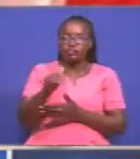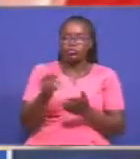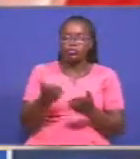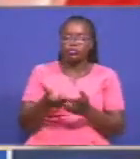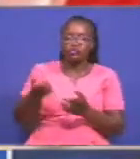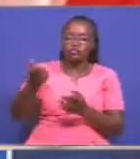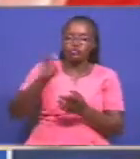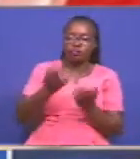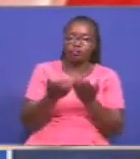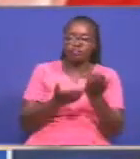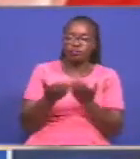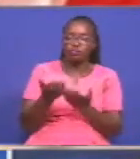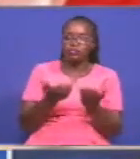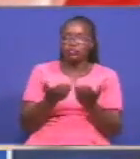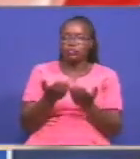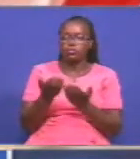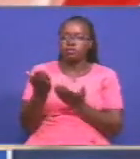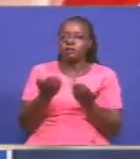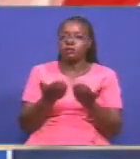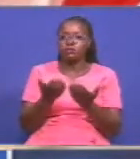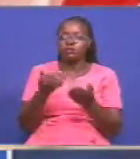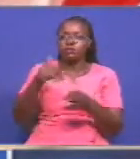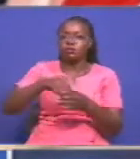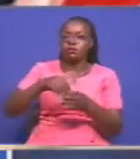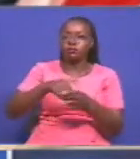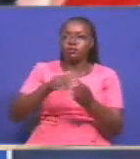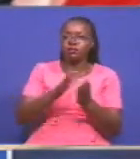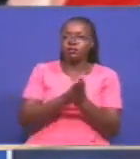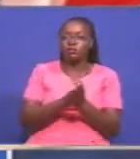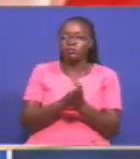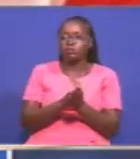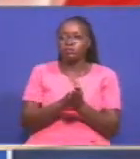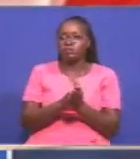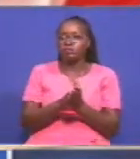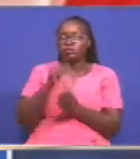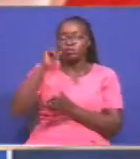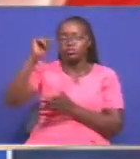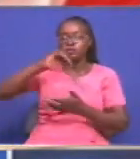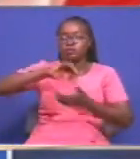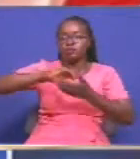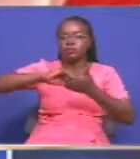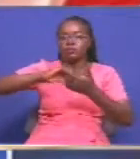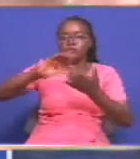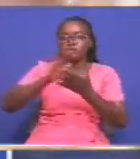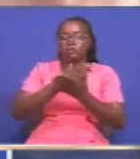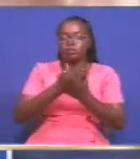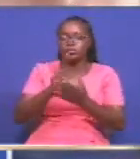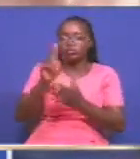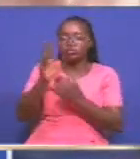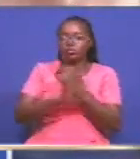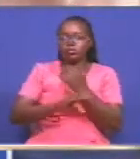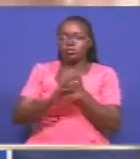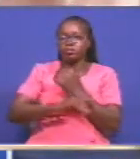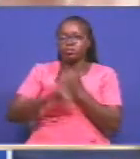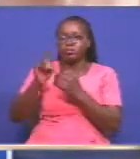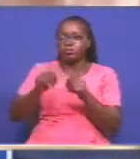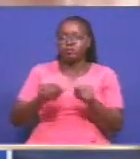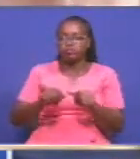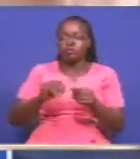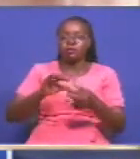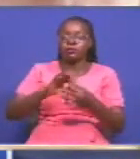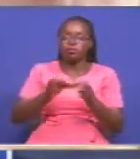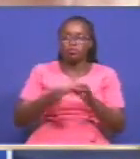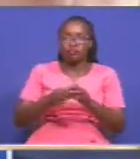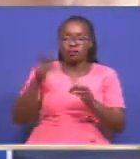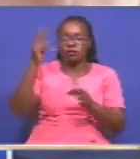increase business, trade, investment, and of course, political engagement between our two countries. We must continue to connect our